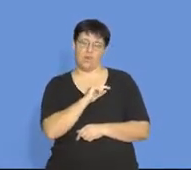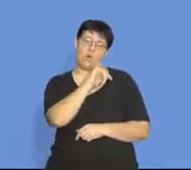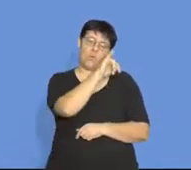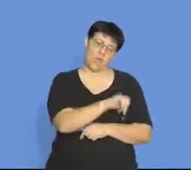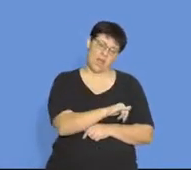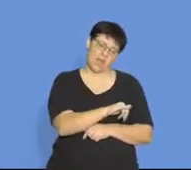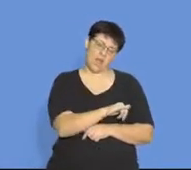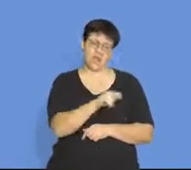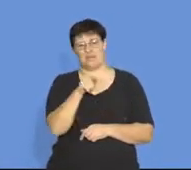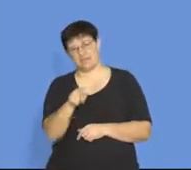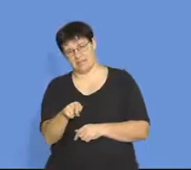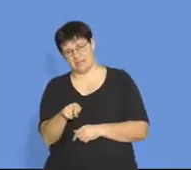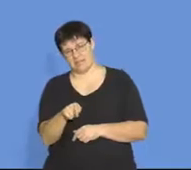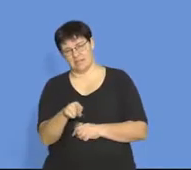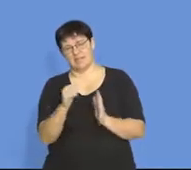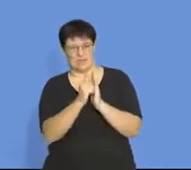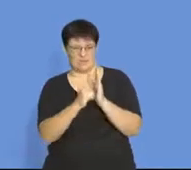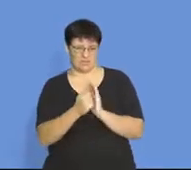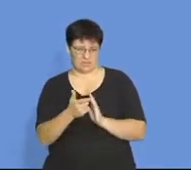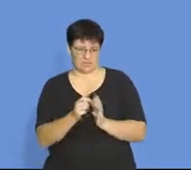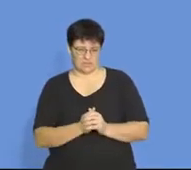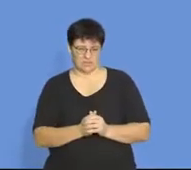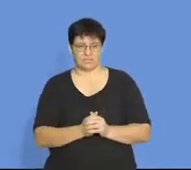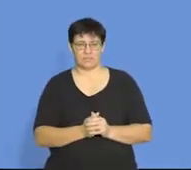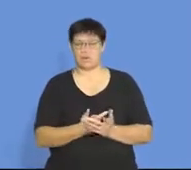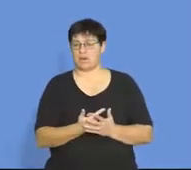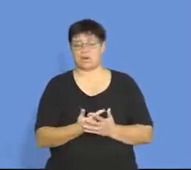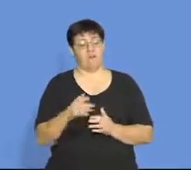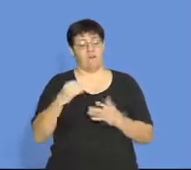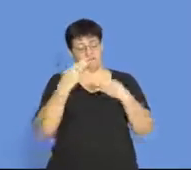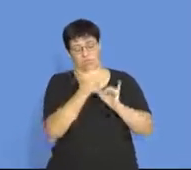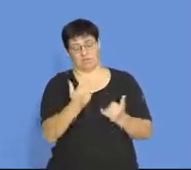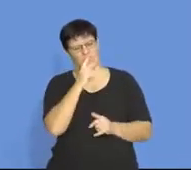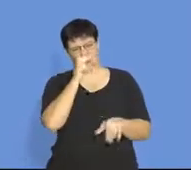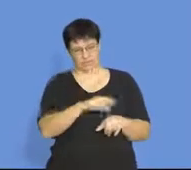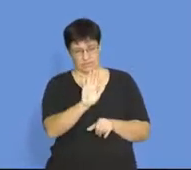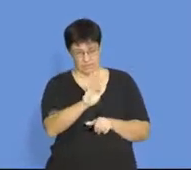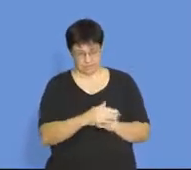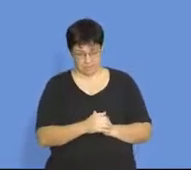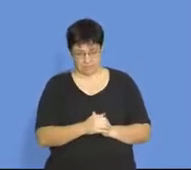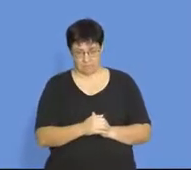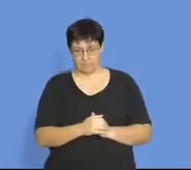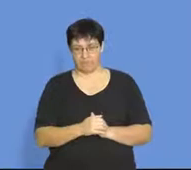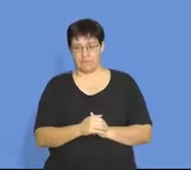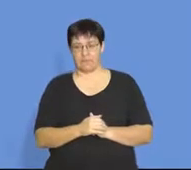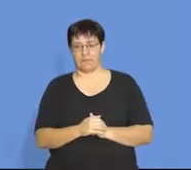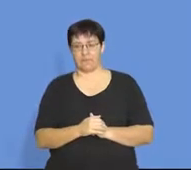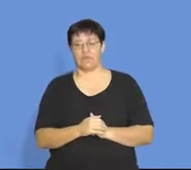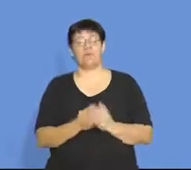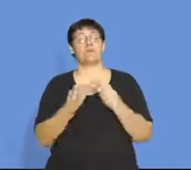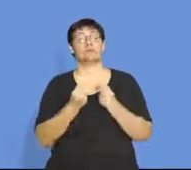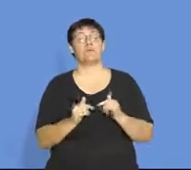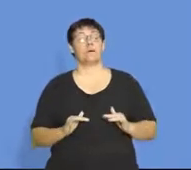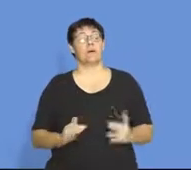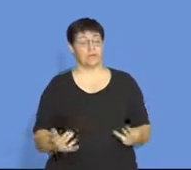y is the subject of the formula, but you don't really need to focus on that as yet. Now, to solve this,